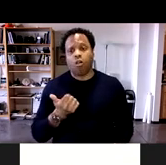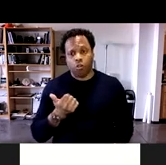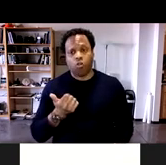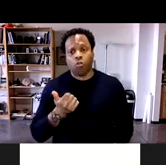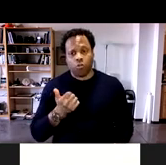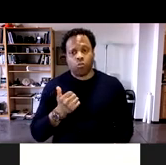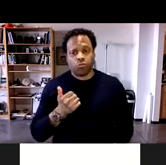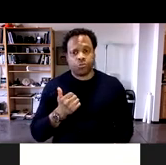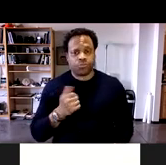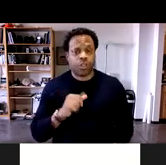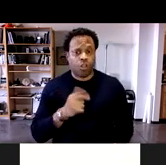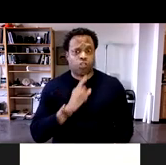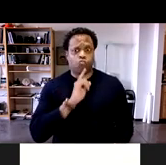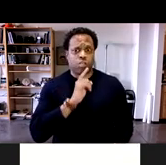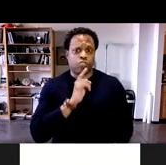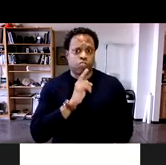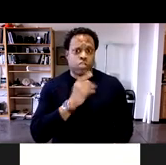discussed.